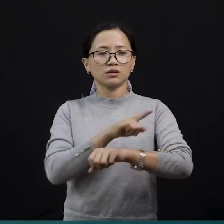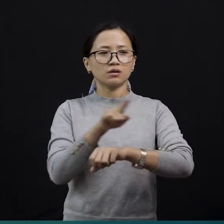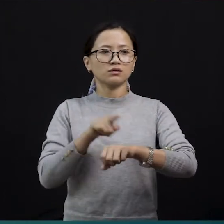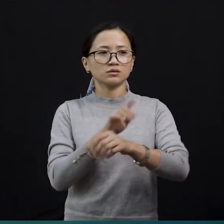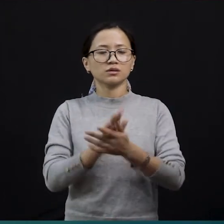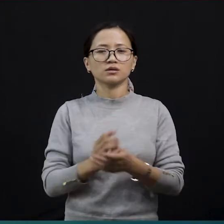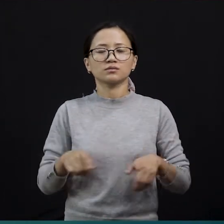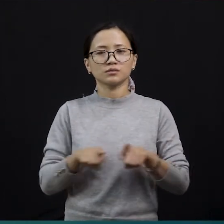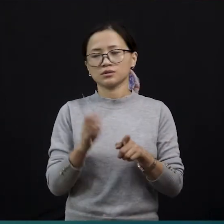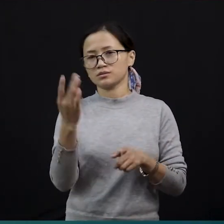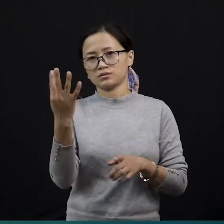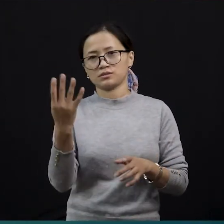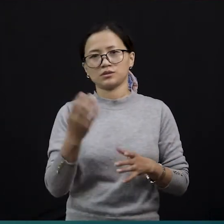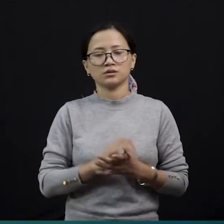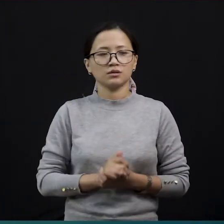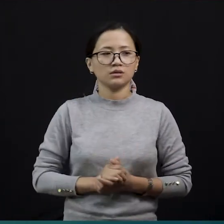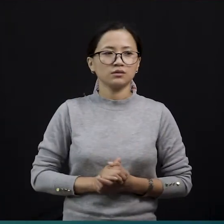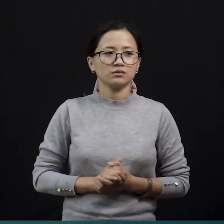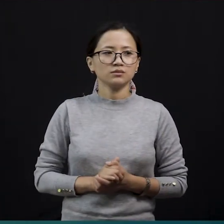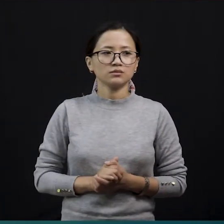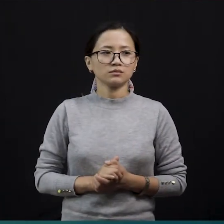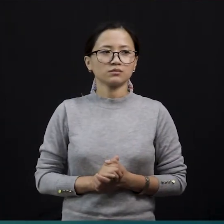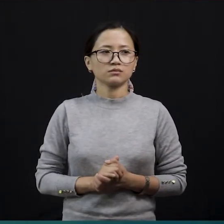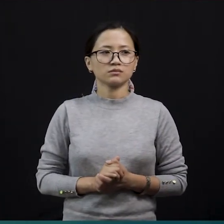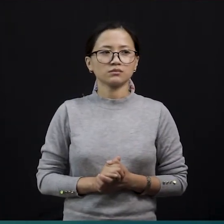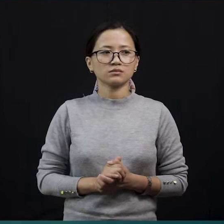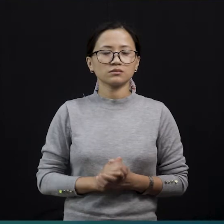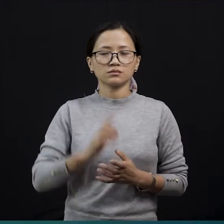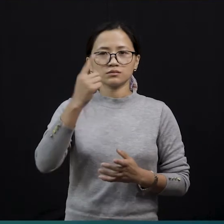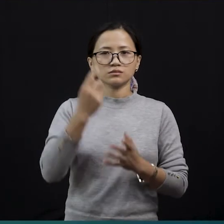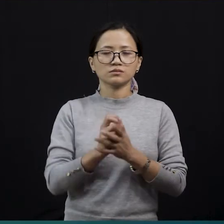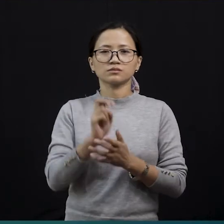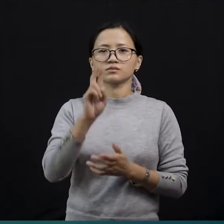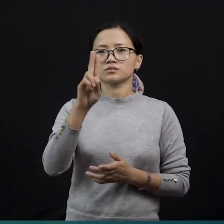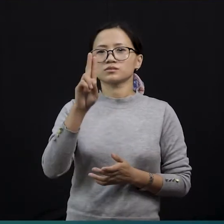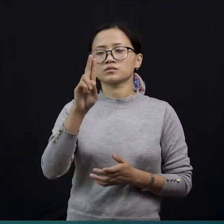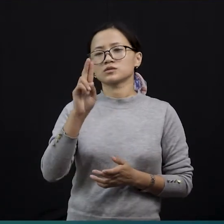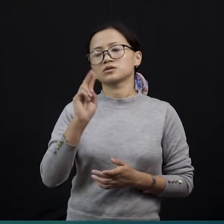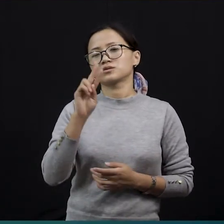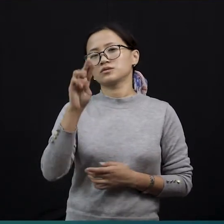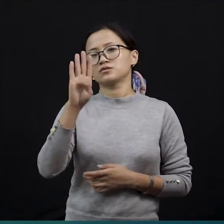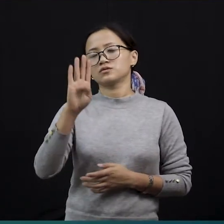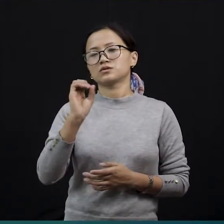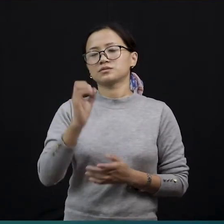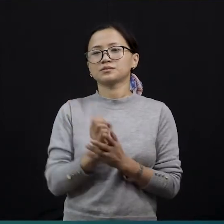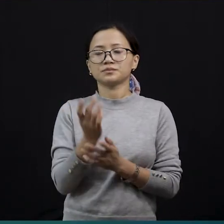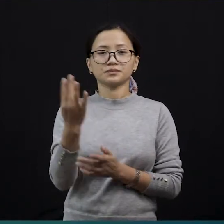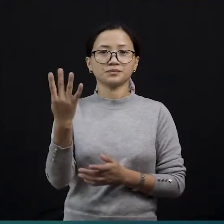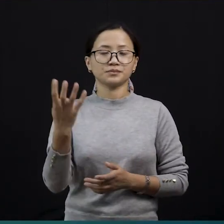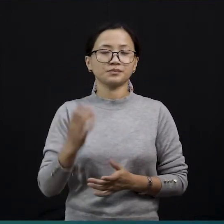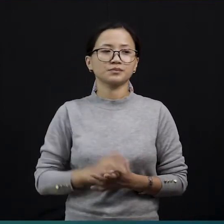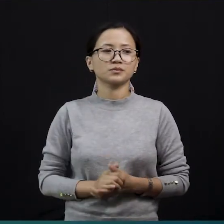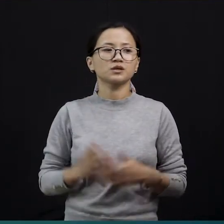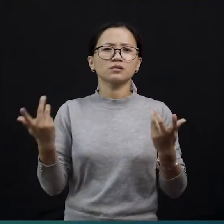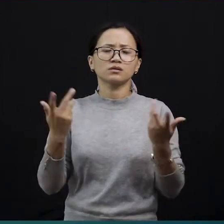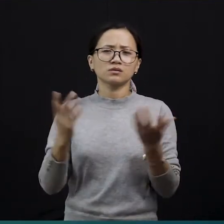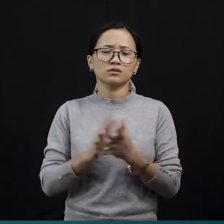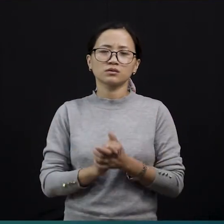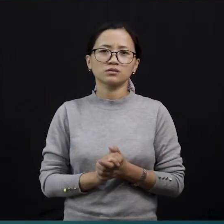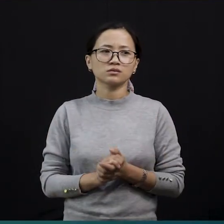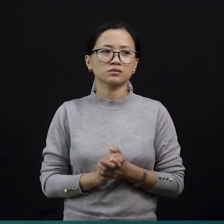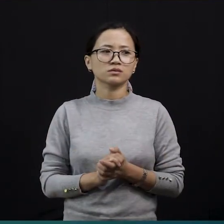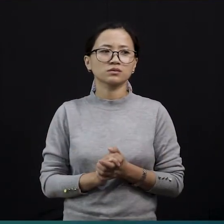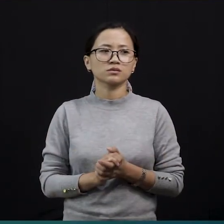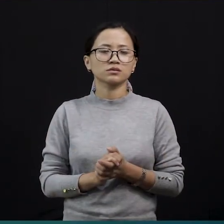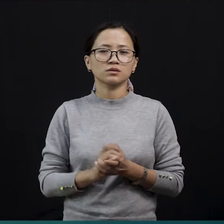into hours and minutes, right? So the first one is 240 minutes. So how you have to do it?